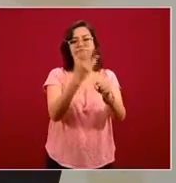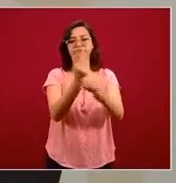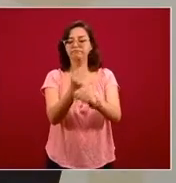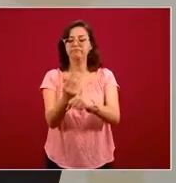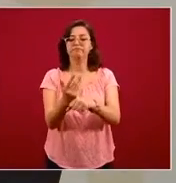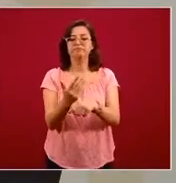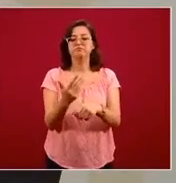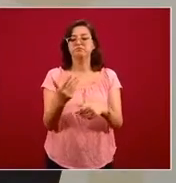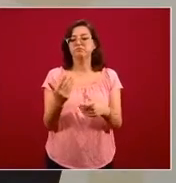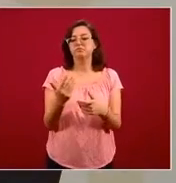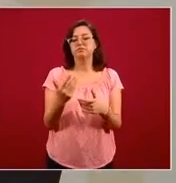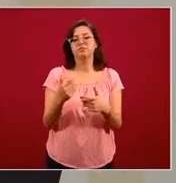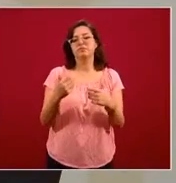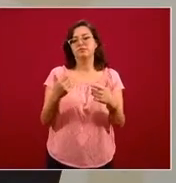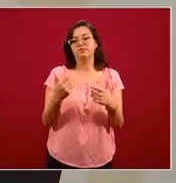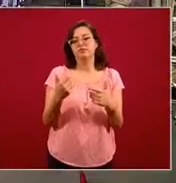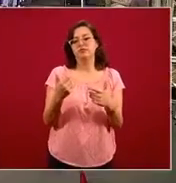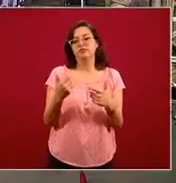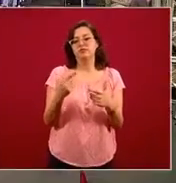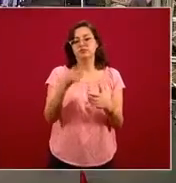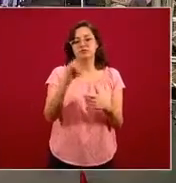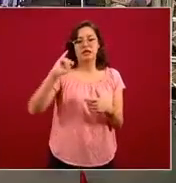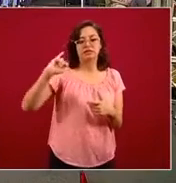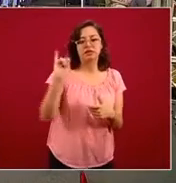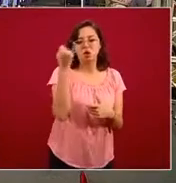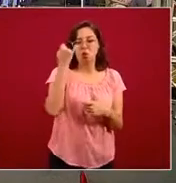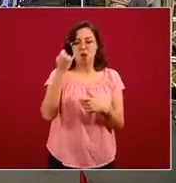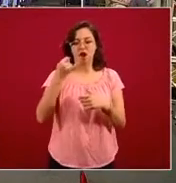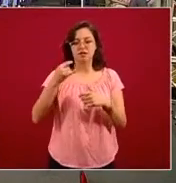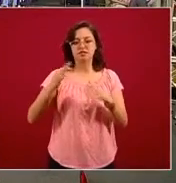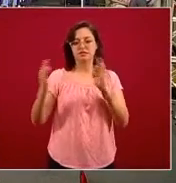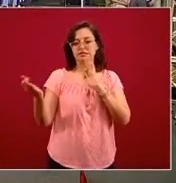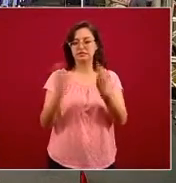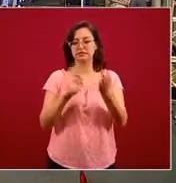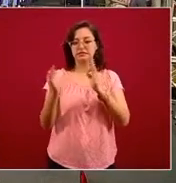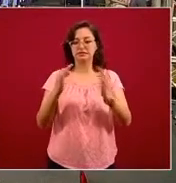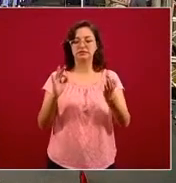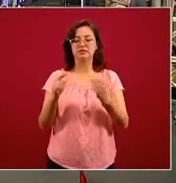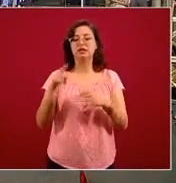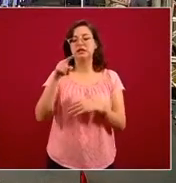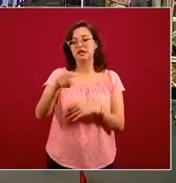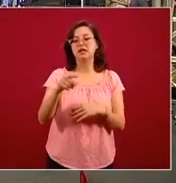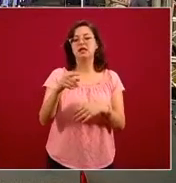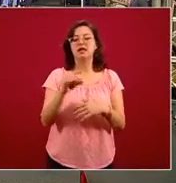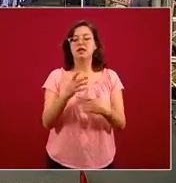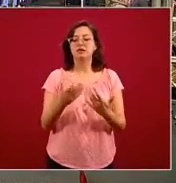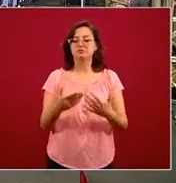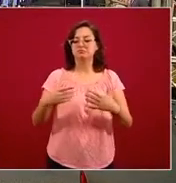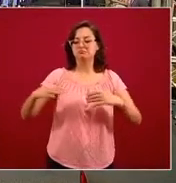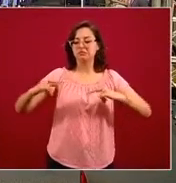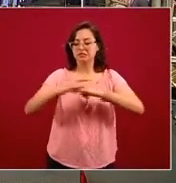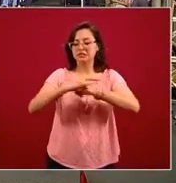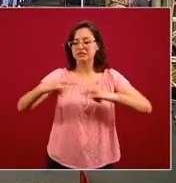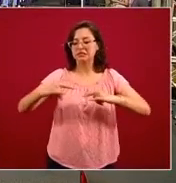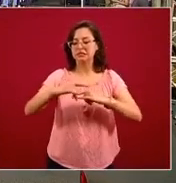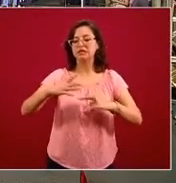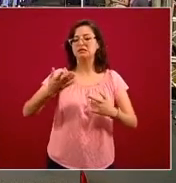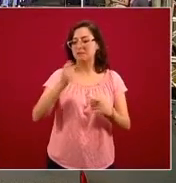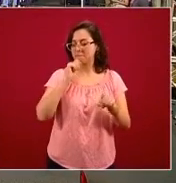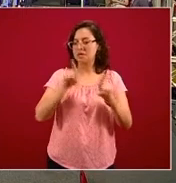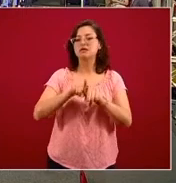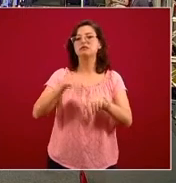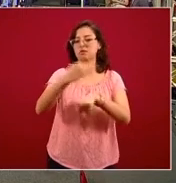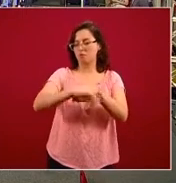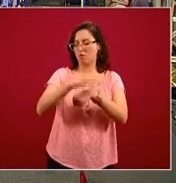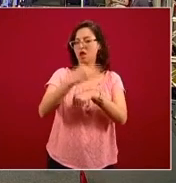They're retrofitting and creating temporary hospitals for COVID patients. In Ensenada, in Tijuana, they're